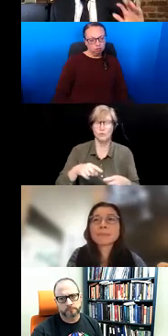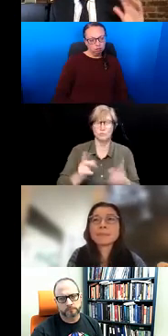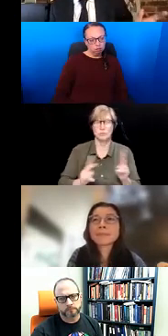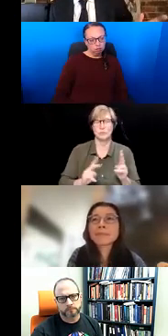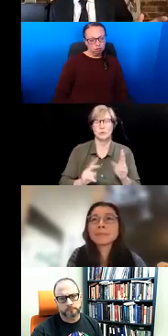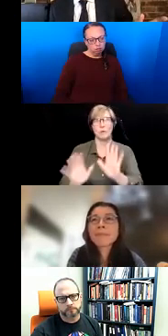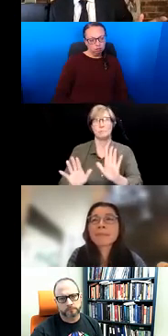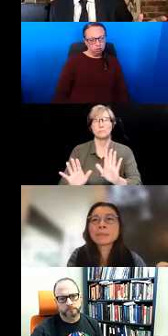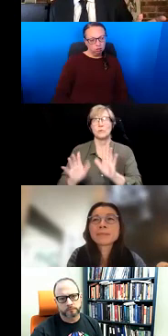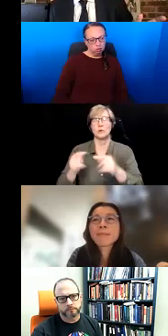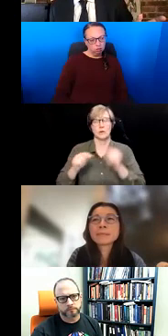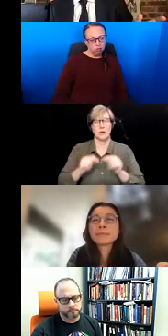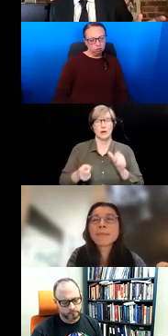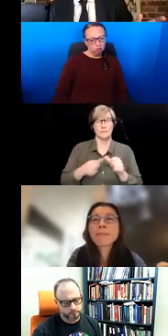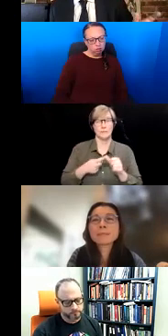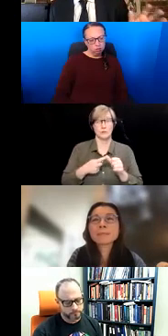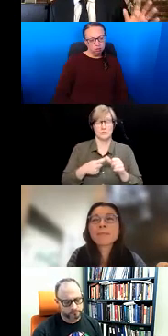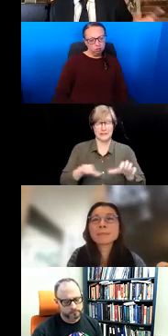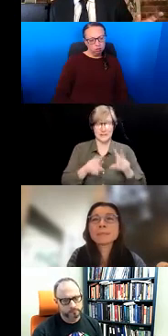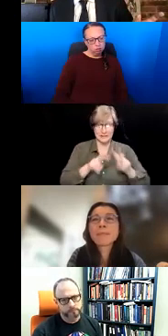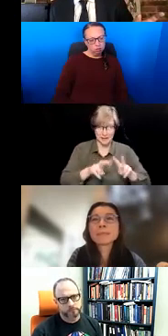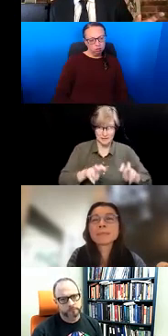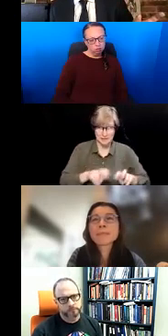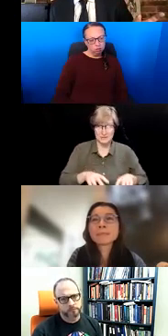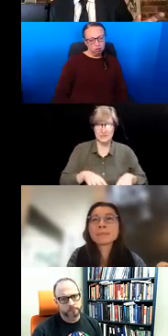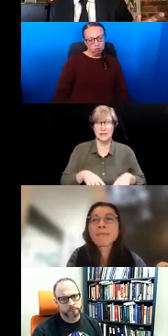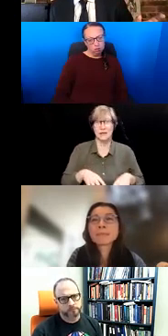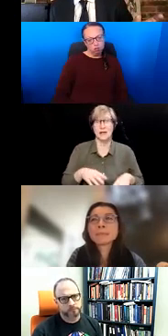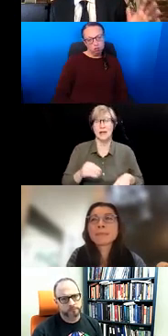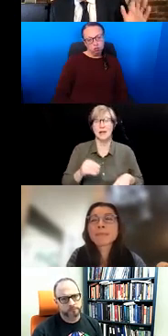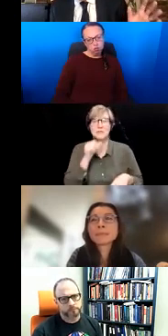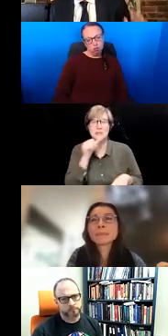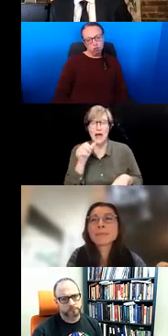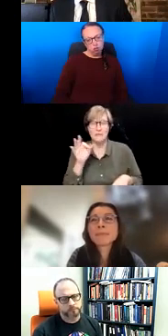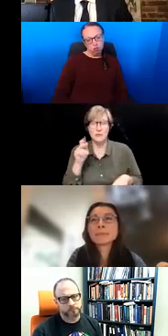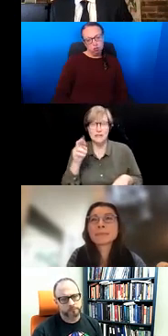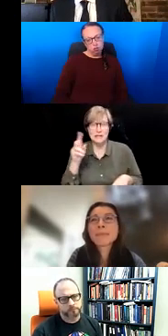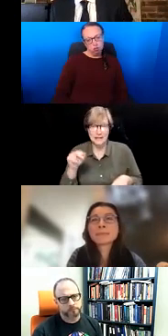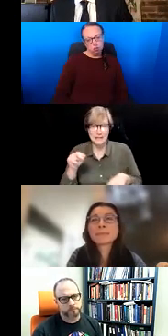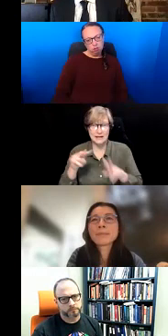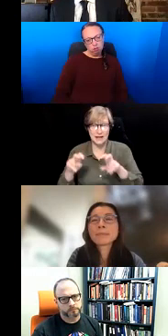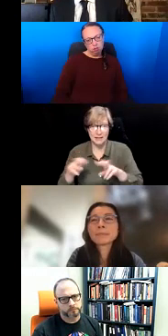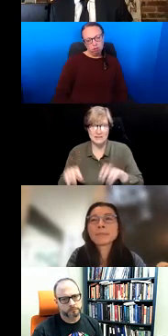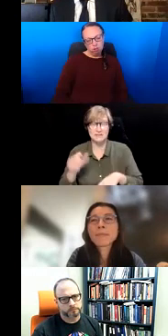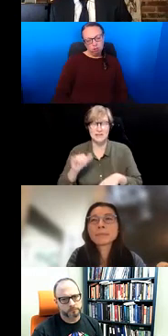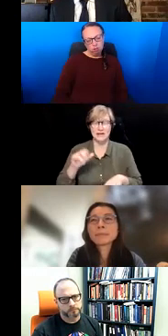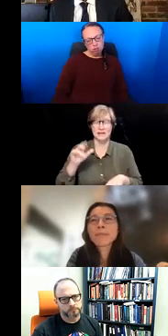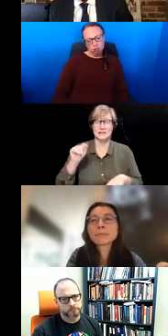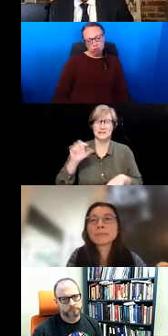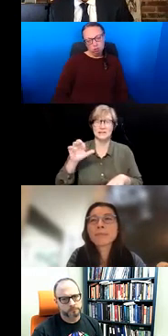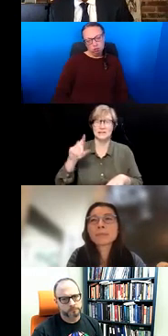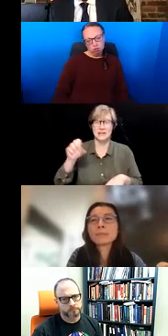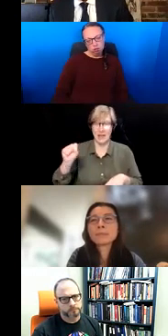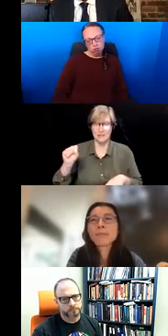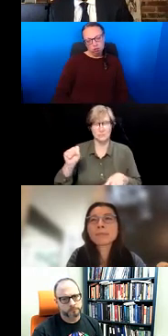did an analysis and demonstrated that it wasn't futile. It was a non-futility analysis, that anodal tDCS was not futile